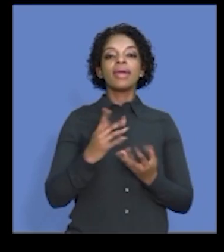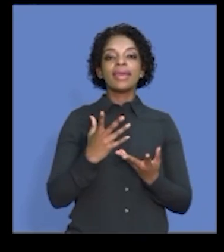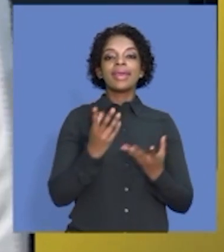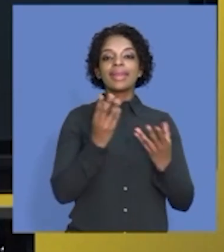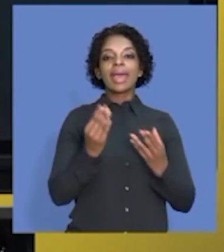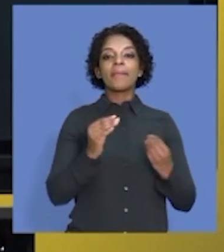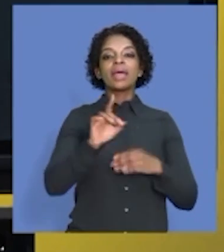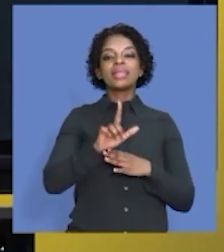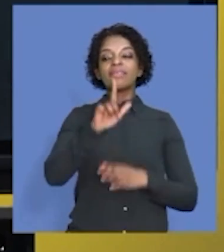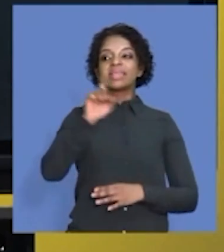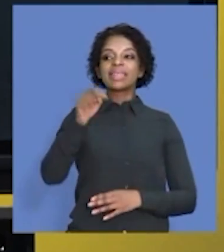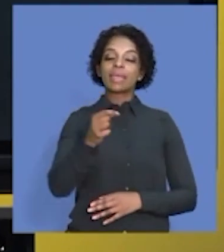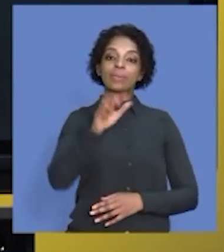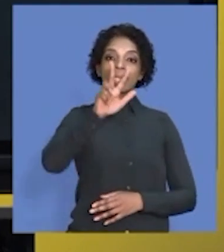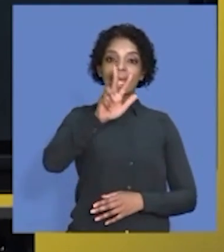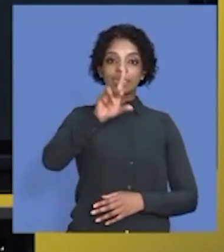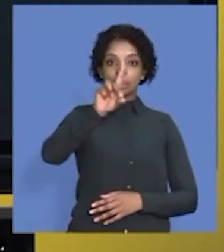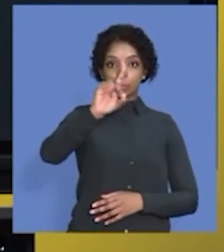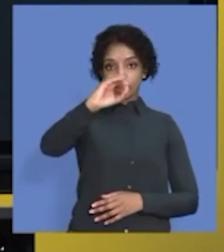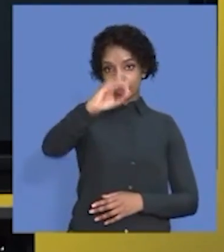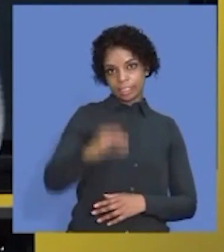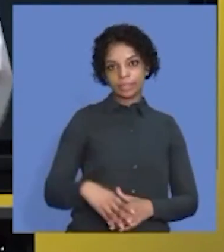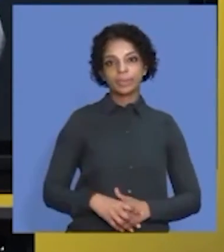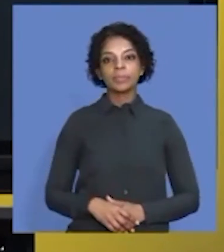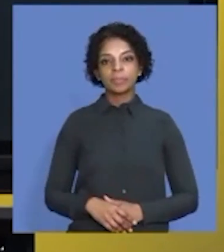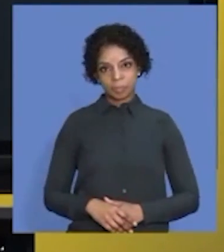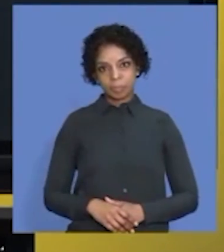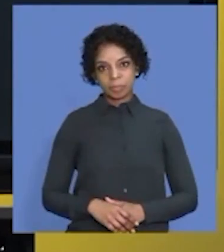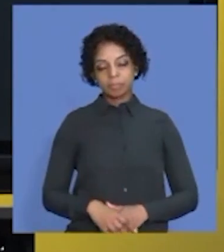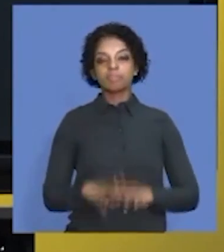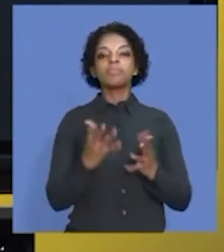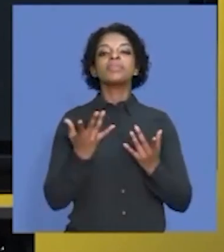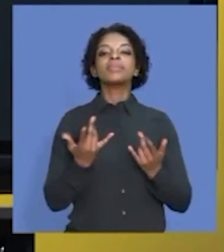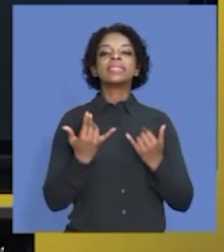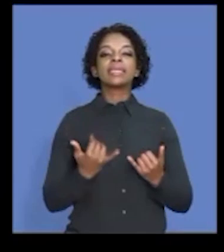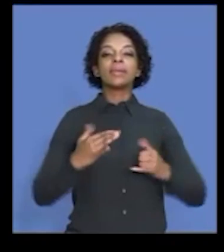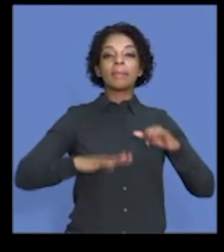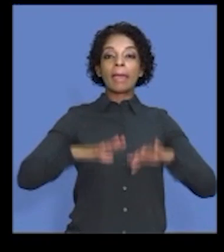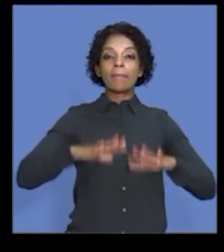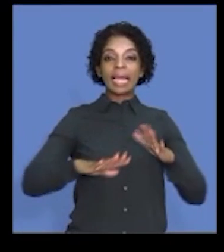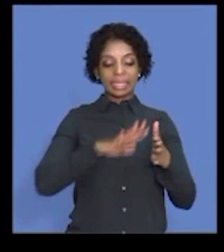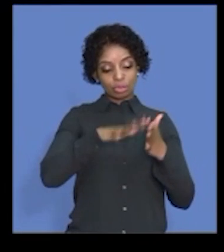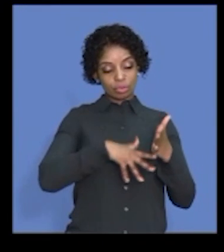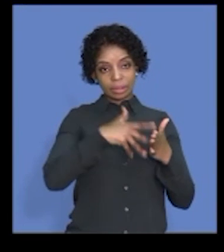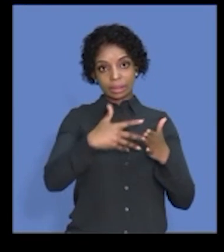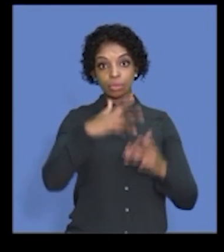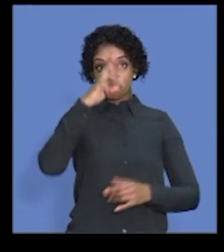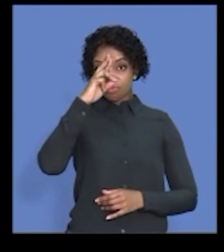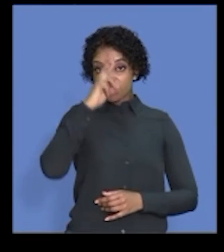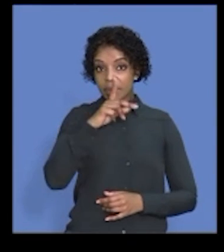17,810. Okay, now in terms of the balance sheet, remember what we said. Take your trade debtors of